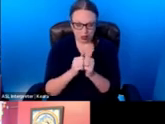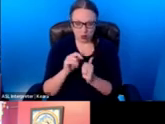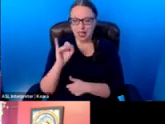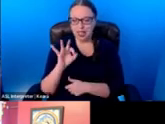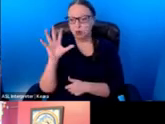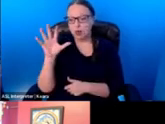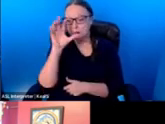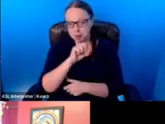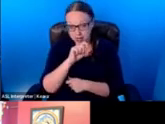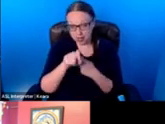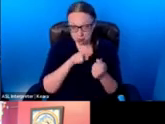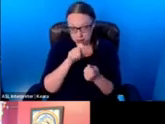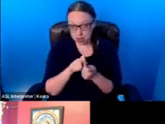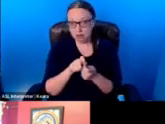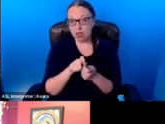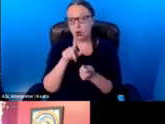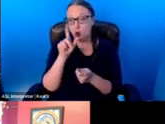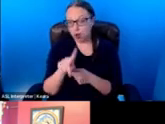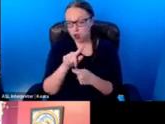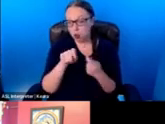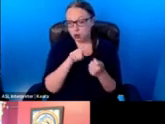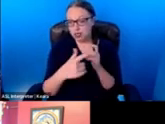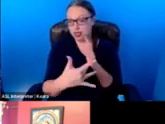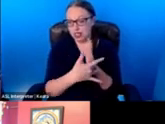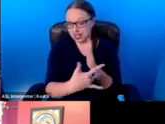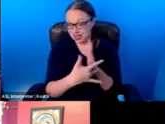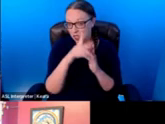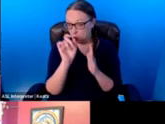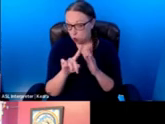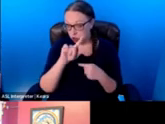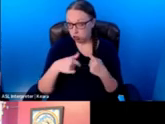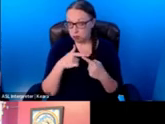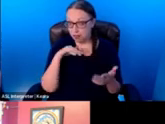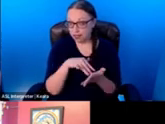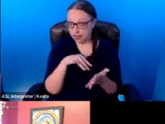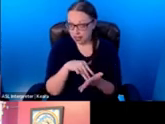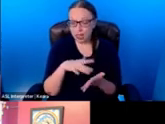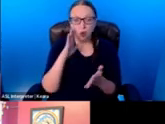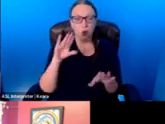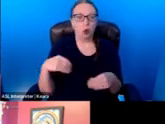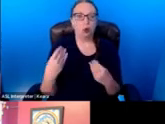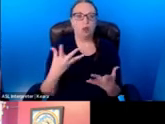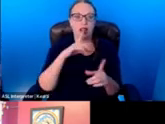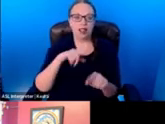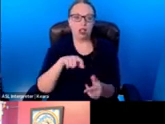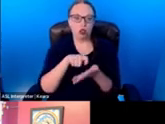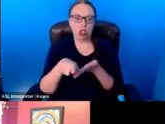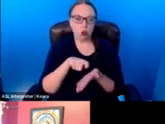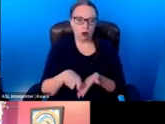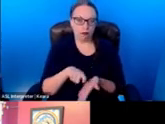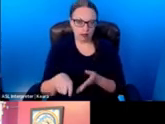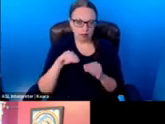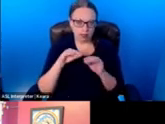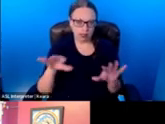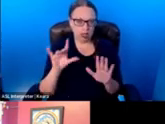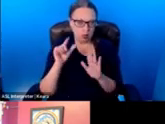questions, particularly some of the technical questions about the study, we can provide those answers in writing. We customarily do